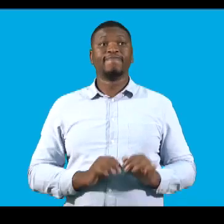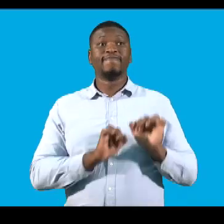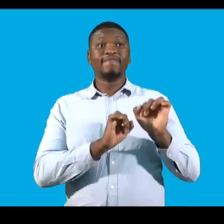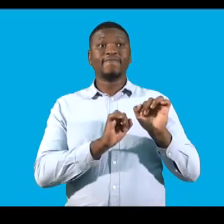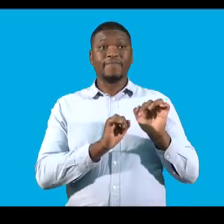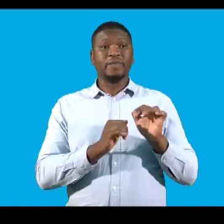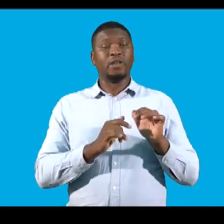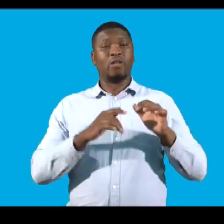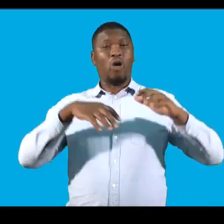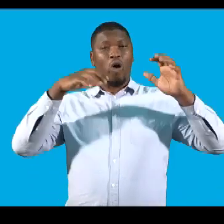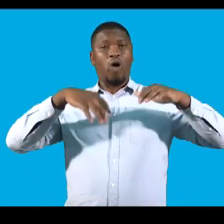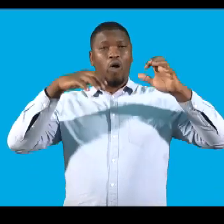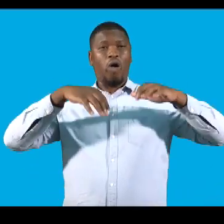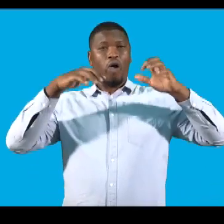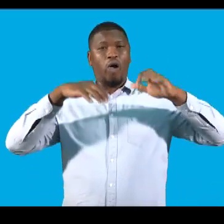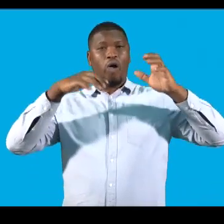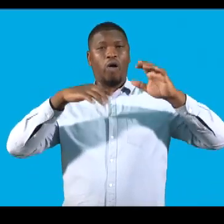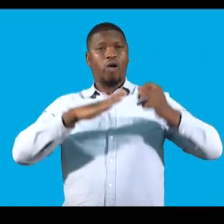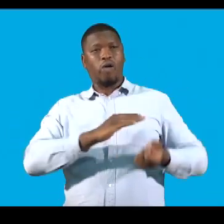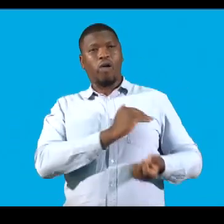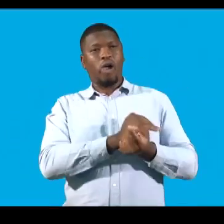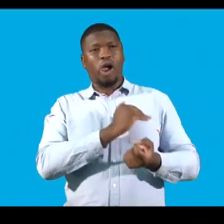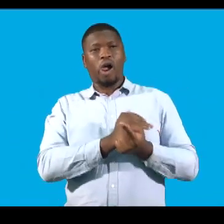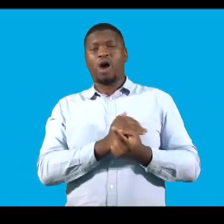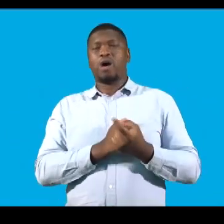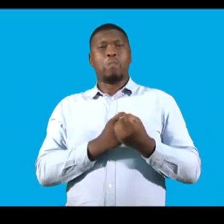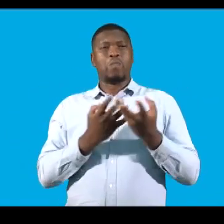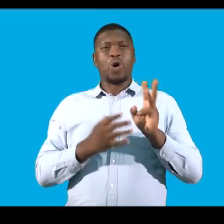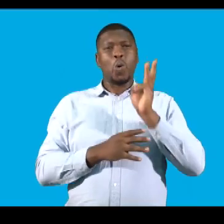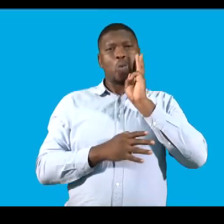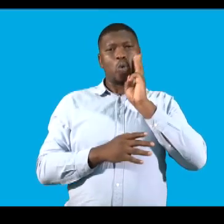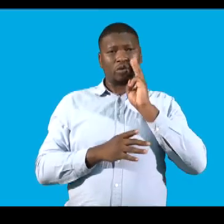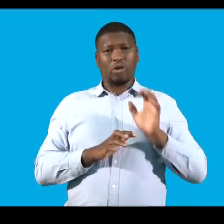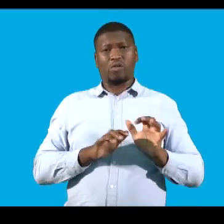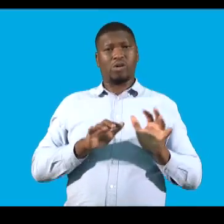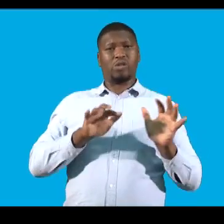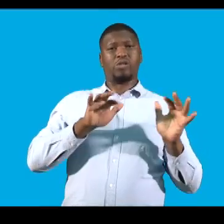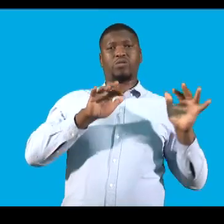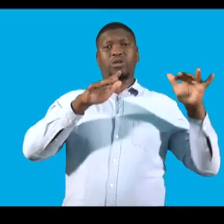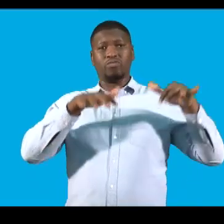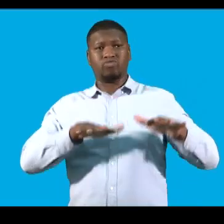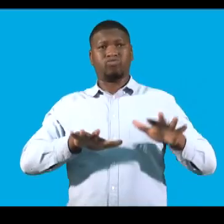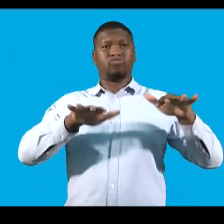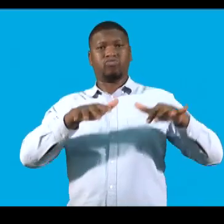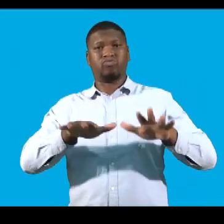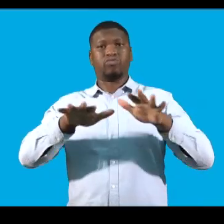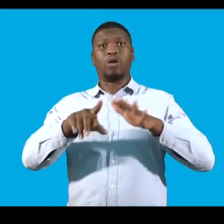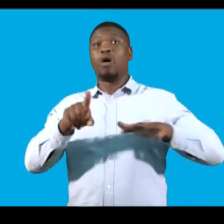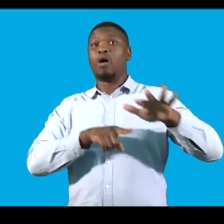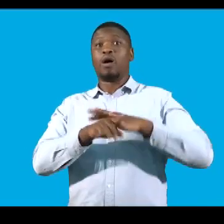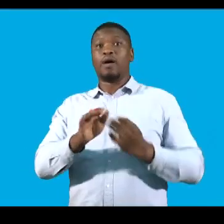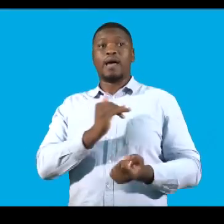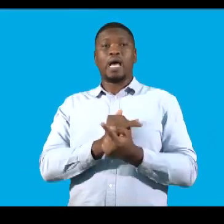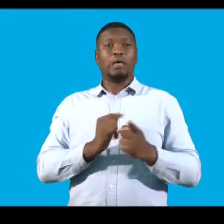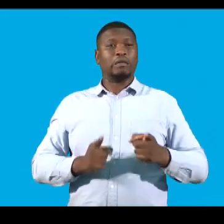storm has caused huge surges of water to stir up the ocean bed and has created a